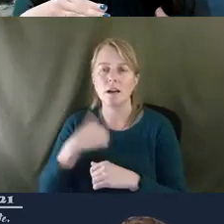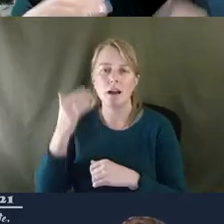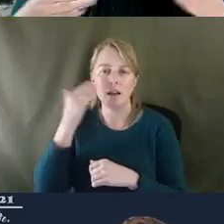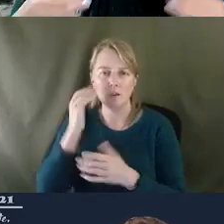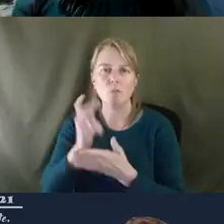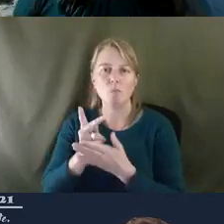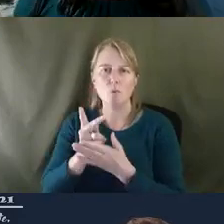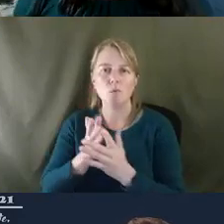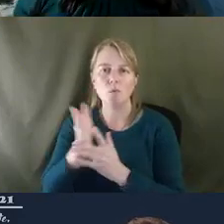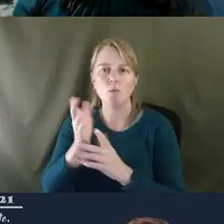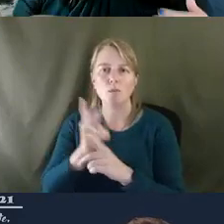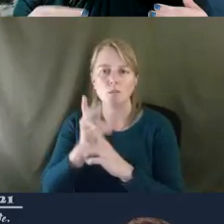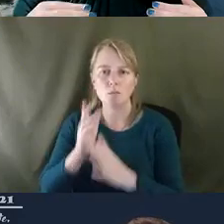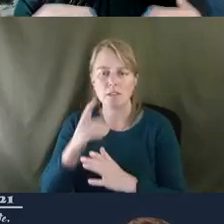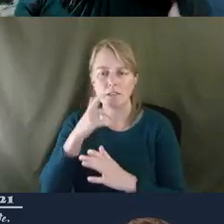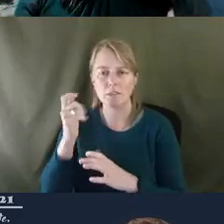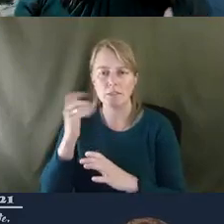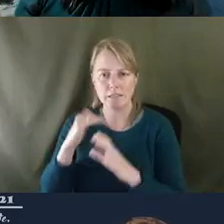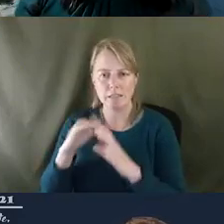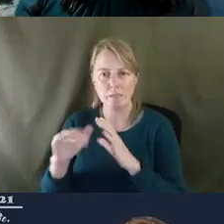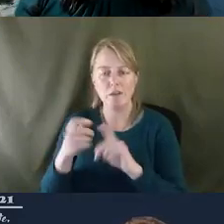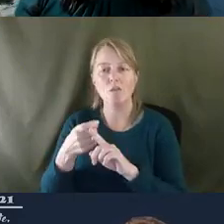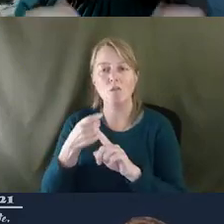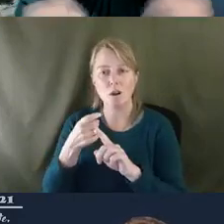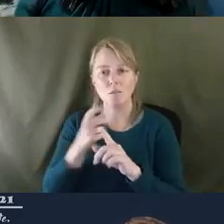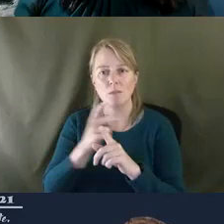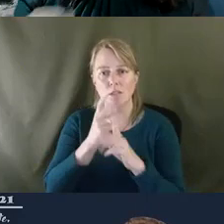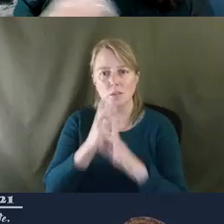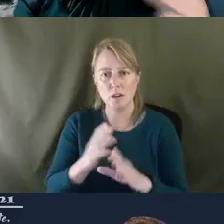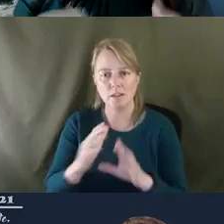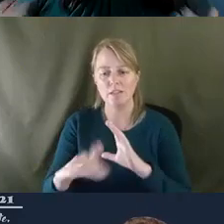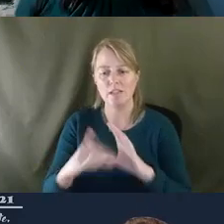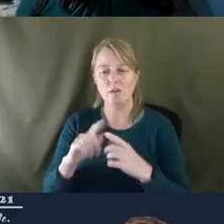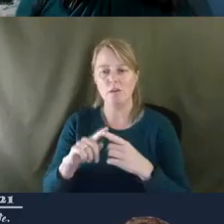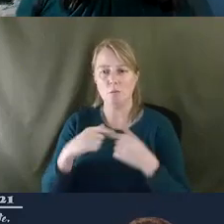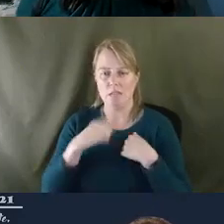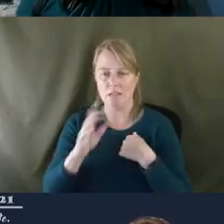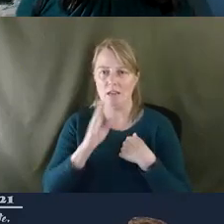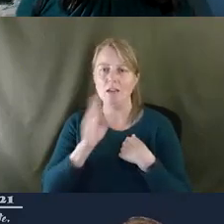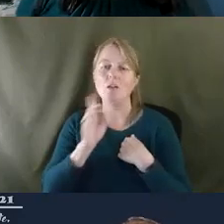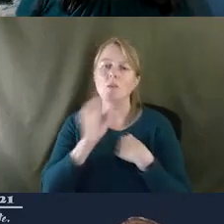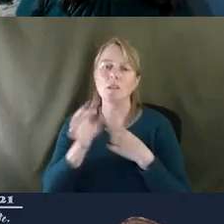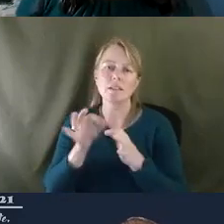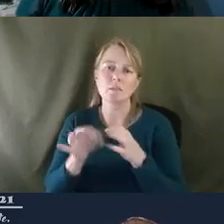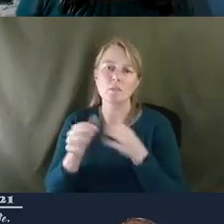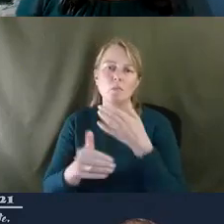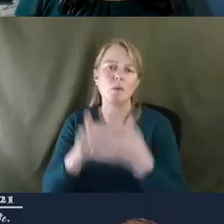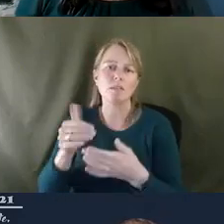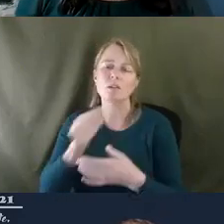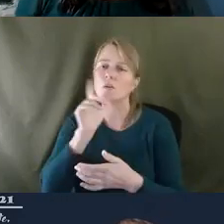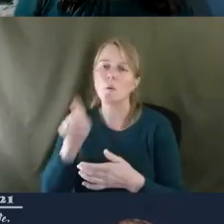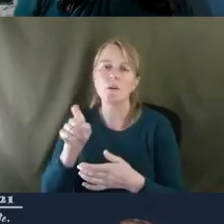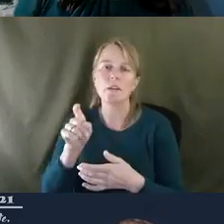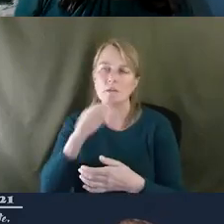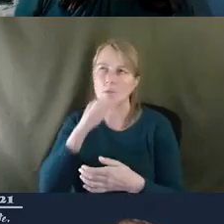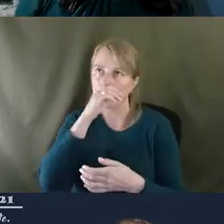through the supervisor because the email came from them to me. So it was a very simple process. It doesn't have to be anything too